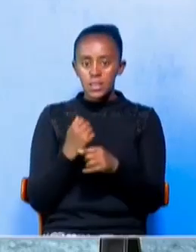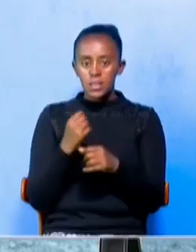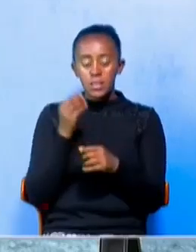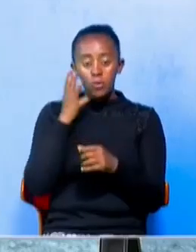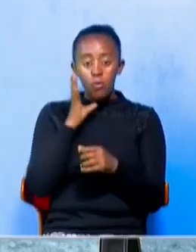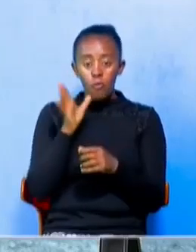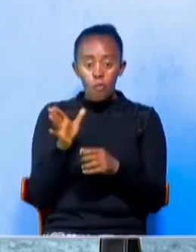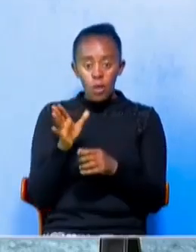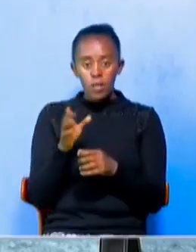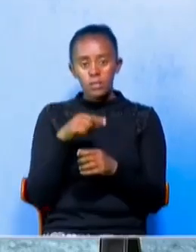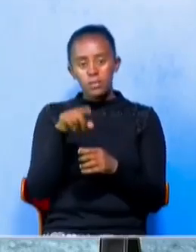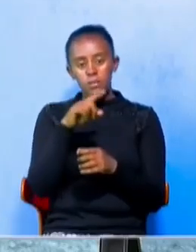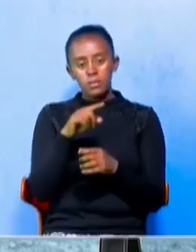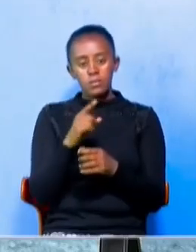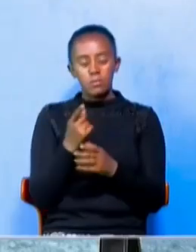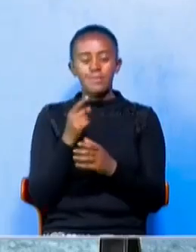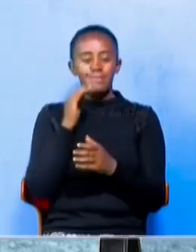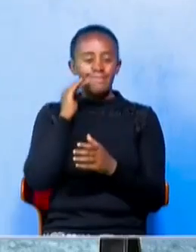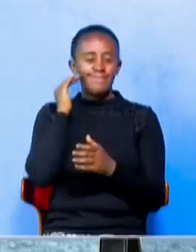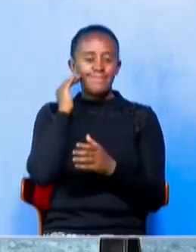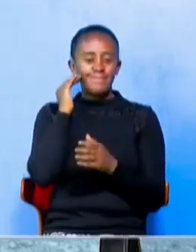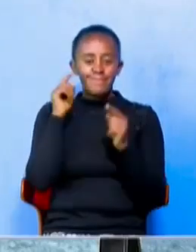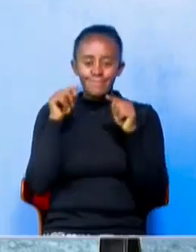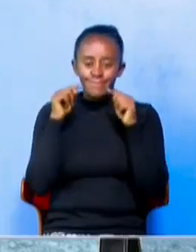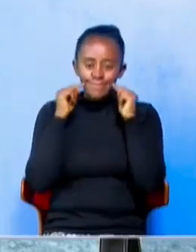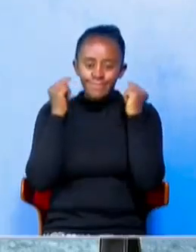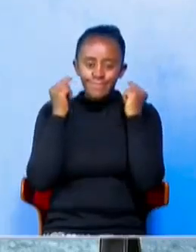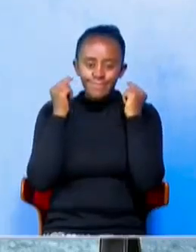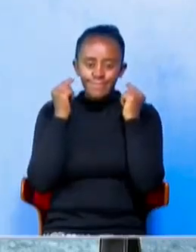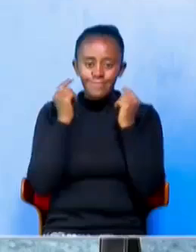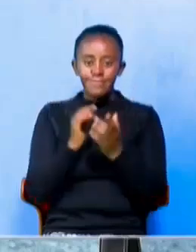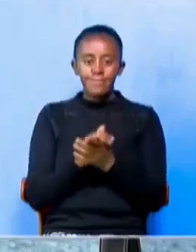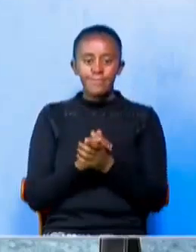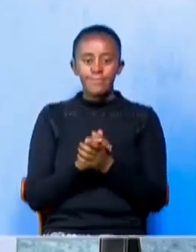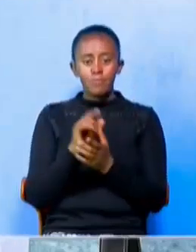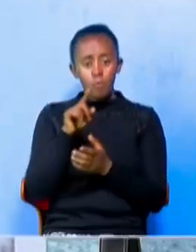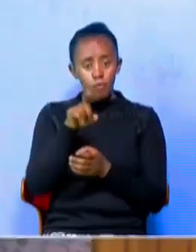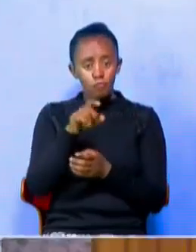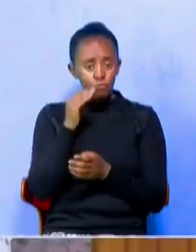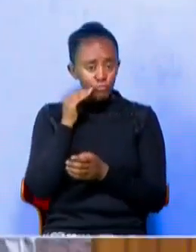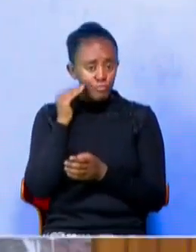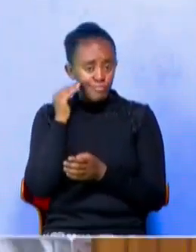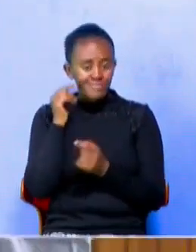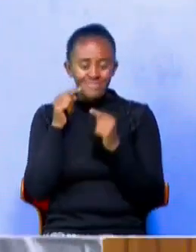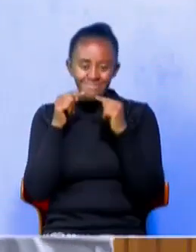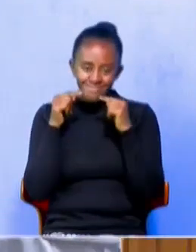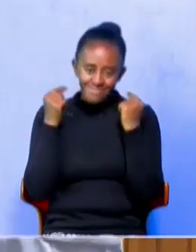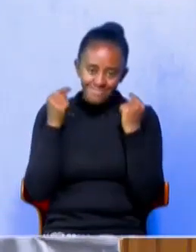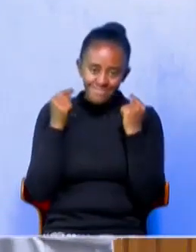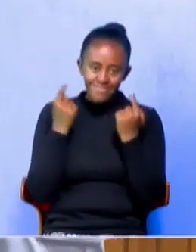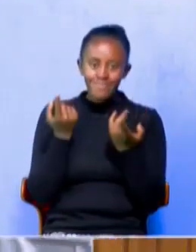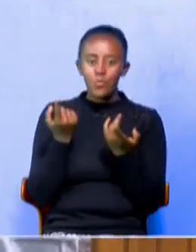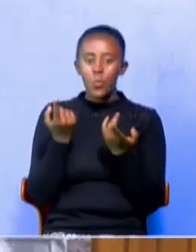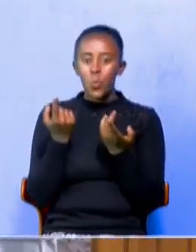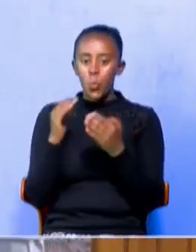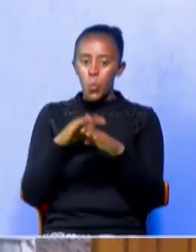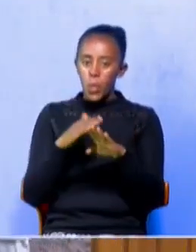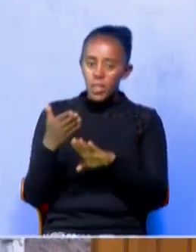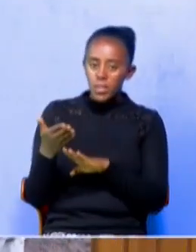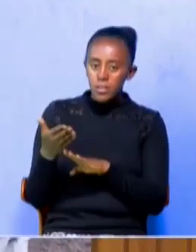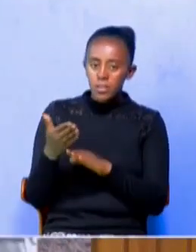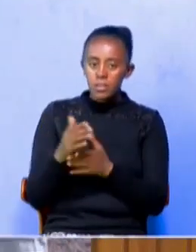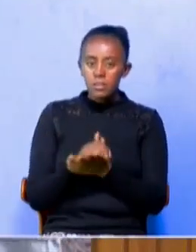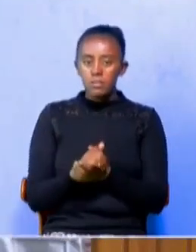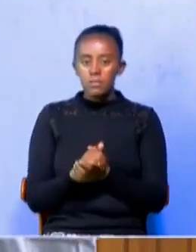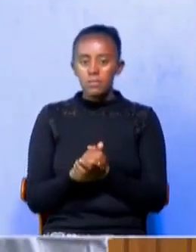forget that you have to smile. Yeah. You have to smile to your guests. Yeah. Don't show any